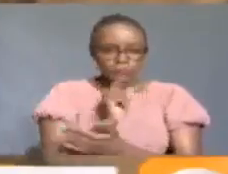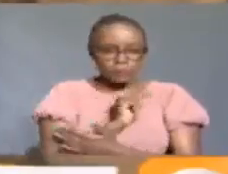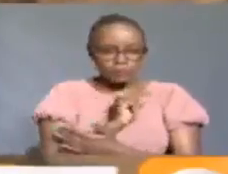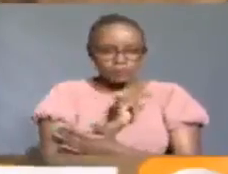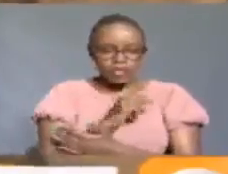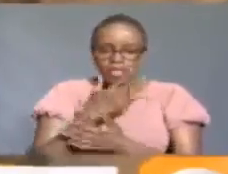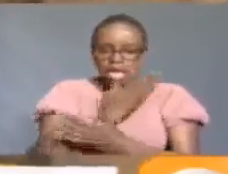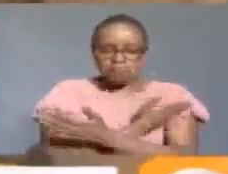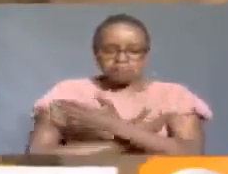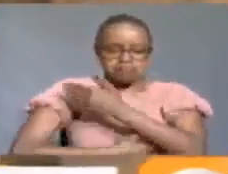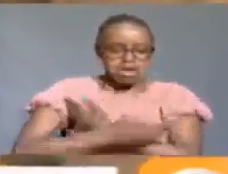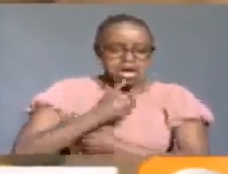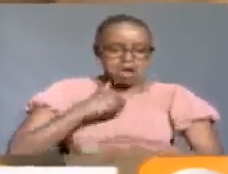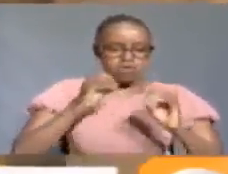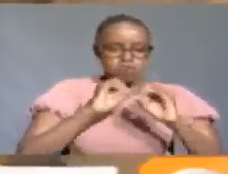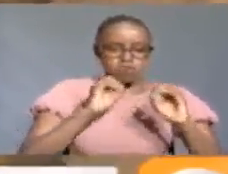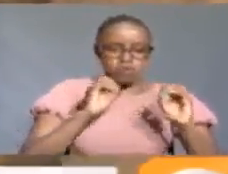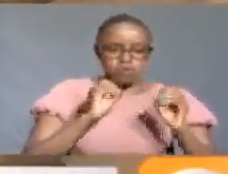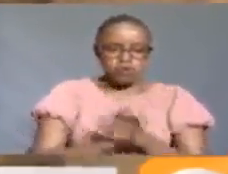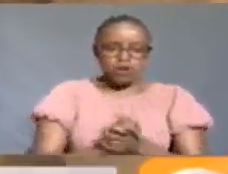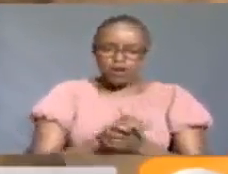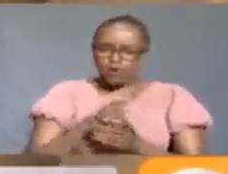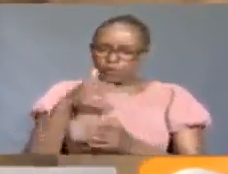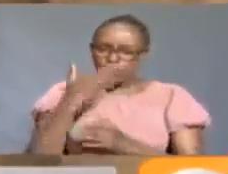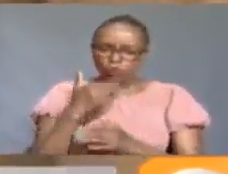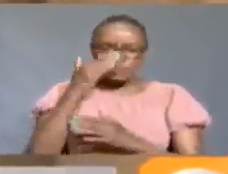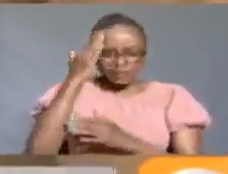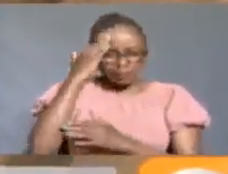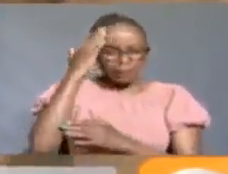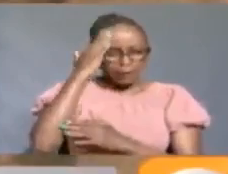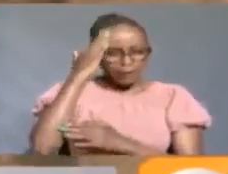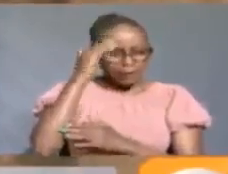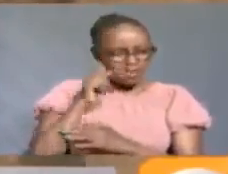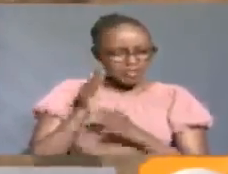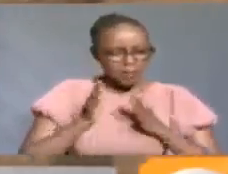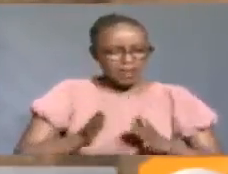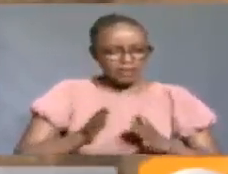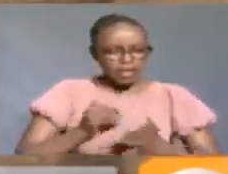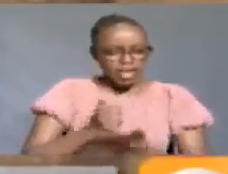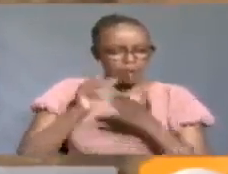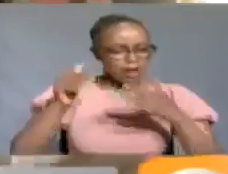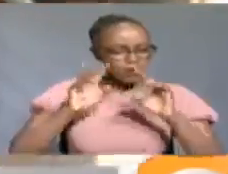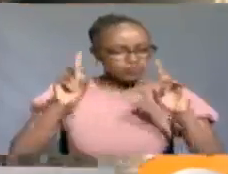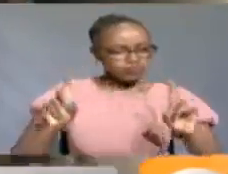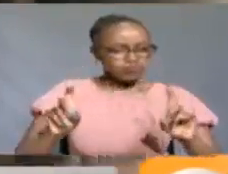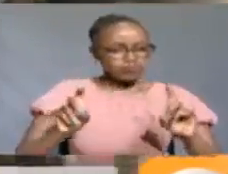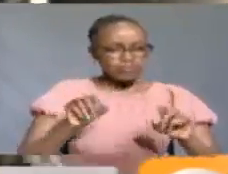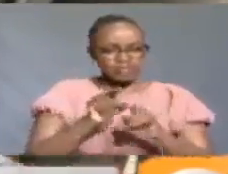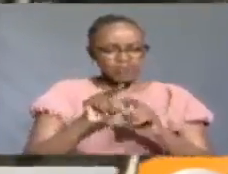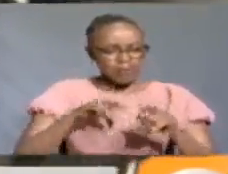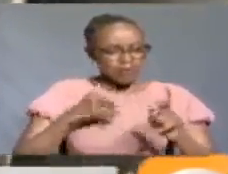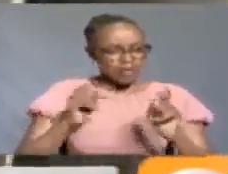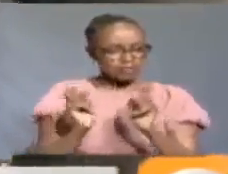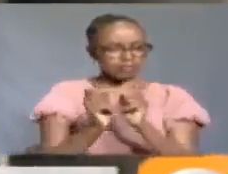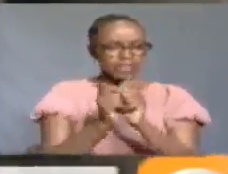off the arms. So I kept on recalling, how can this person be helped? So it pinched me that